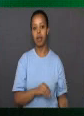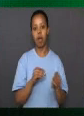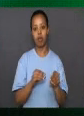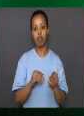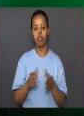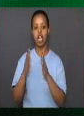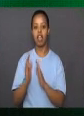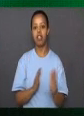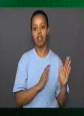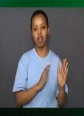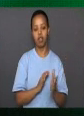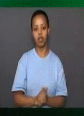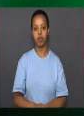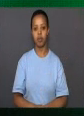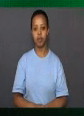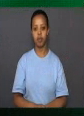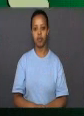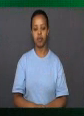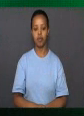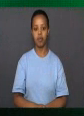Students, let's get ready.